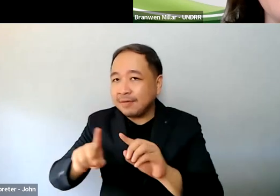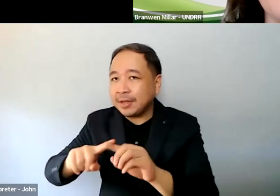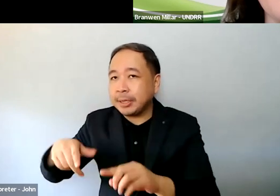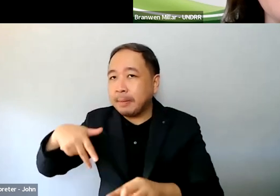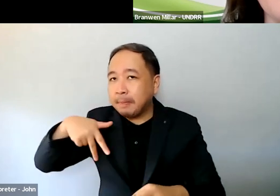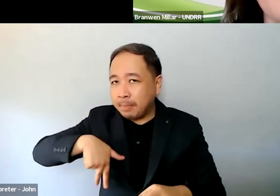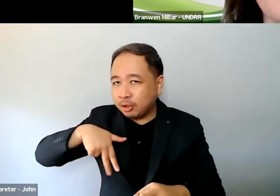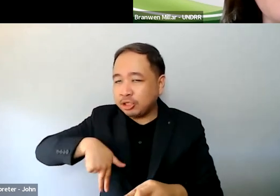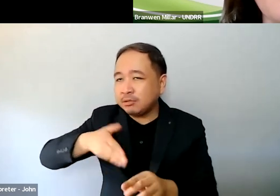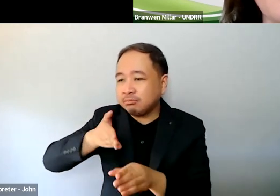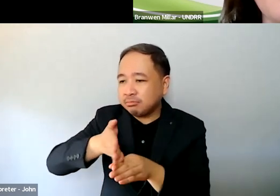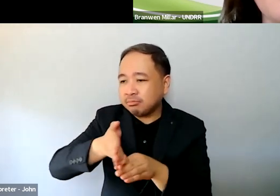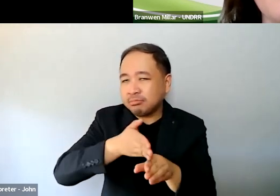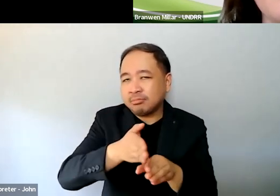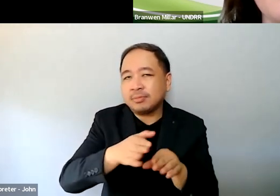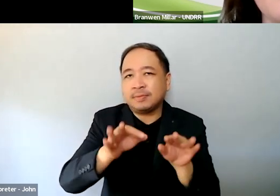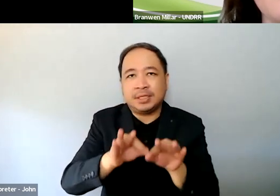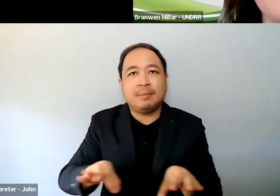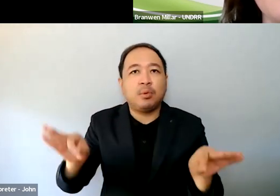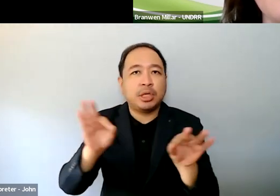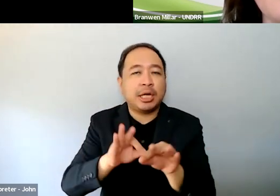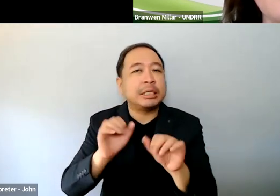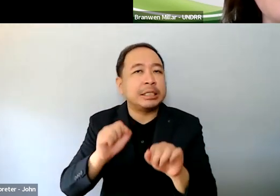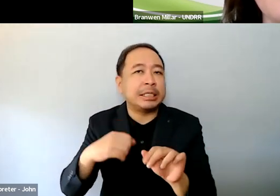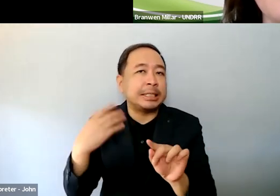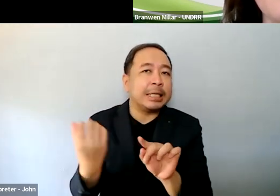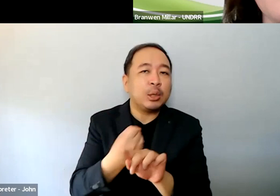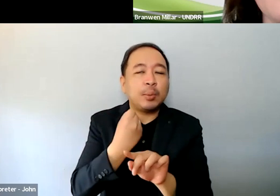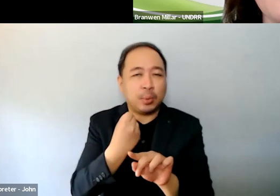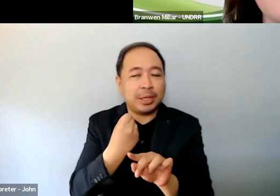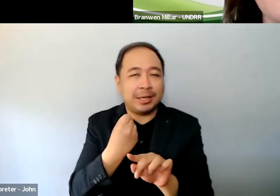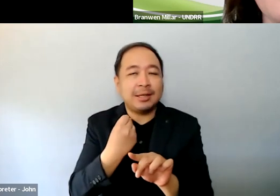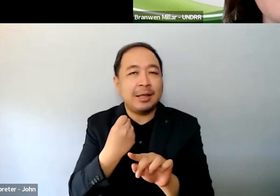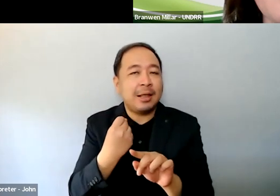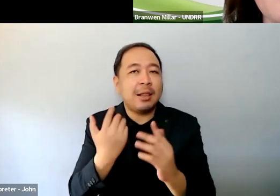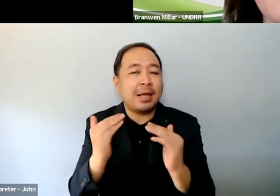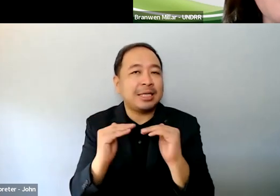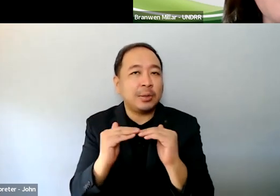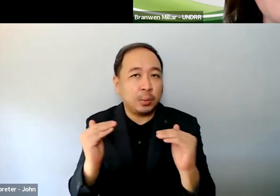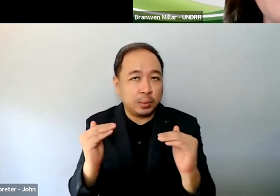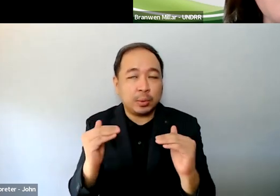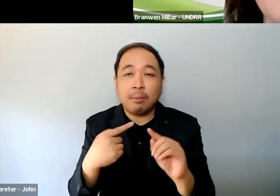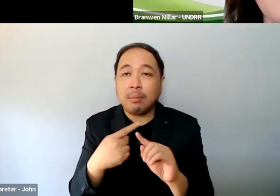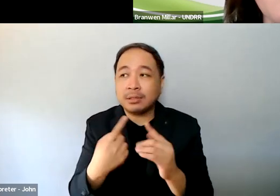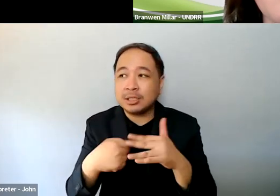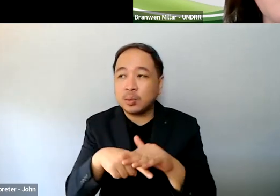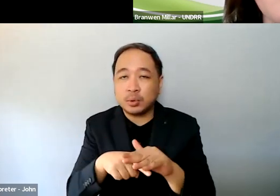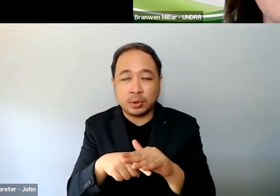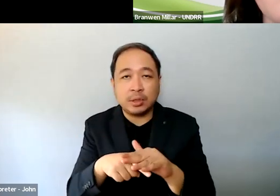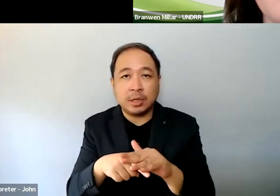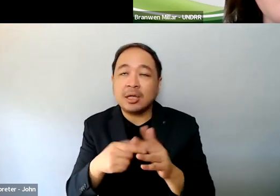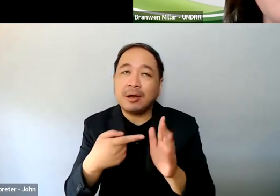achieve gender equality in the context of climate change, environmental and DRR policies and programs, as well